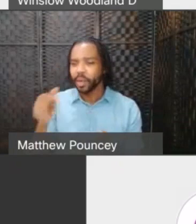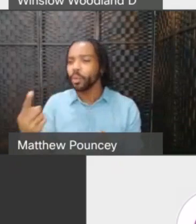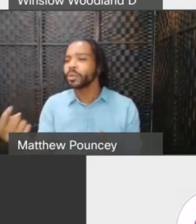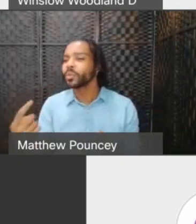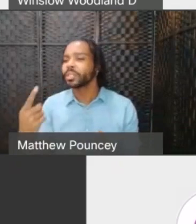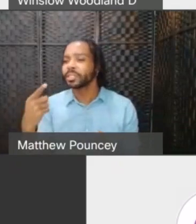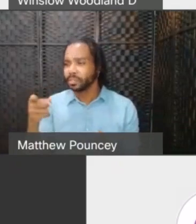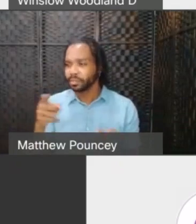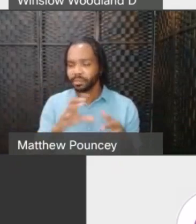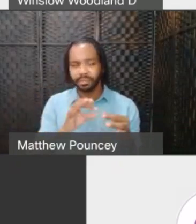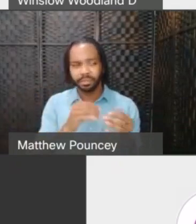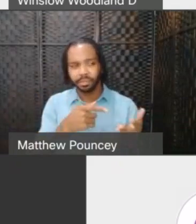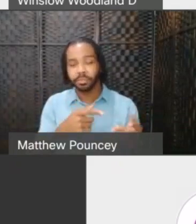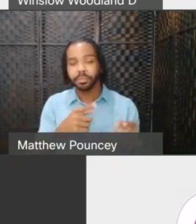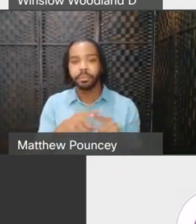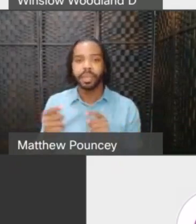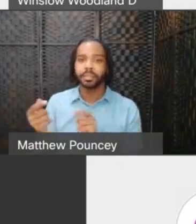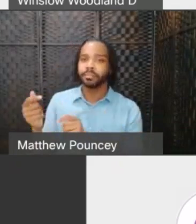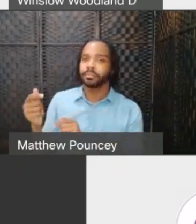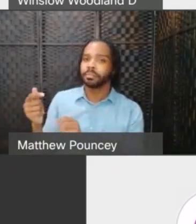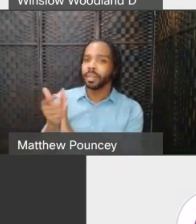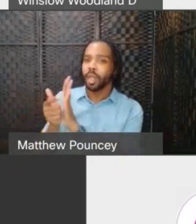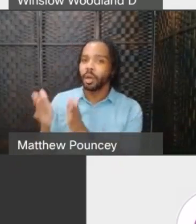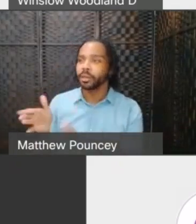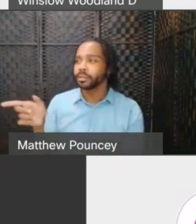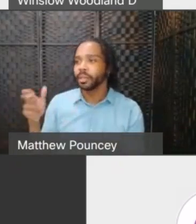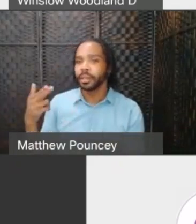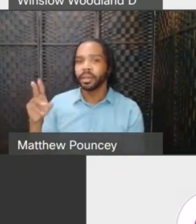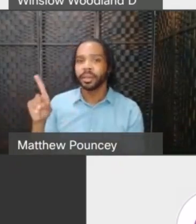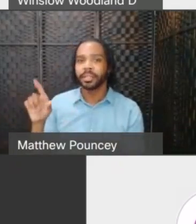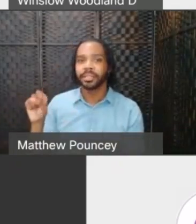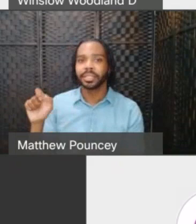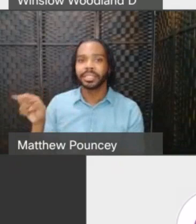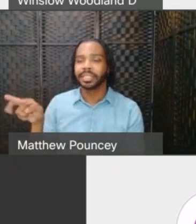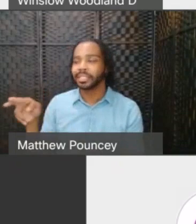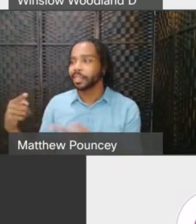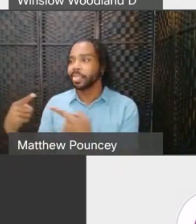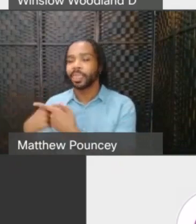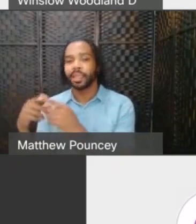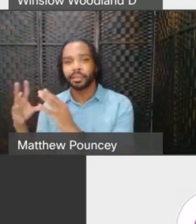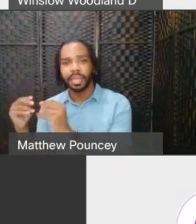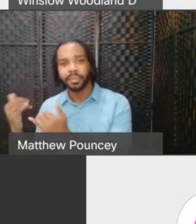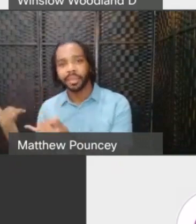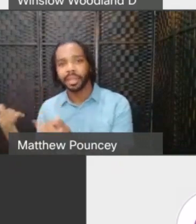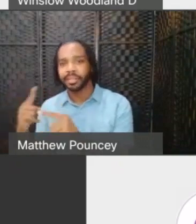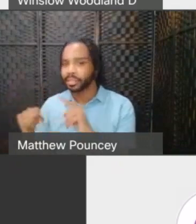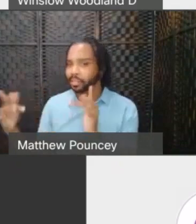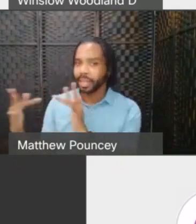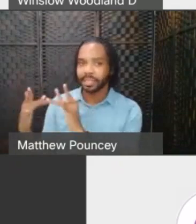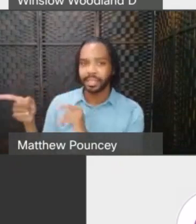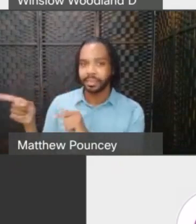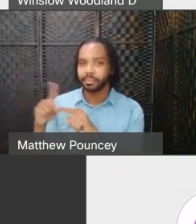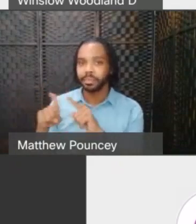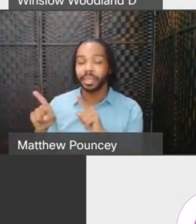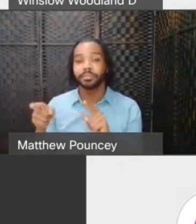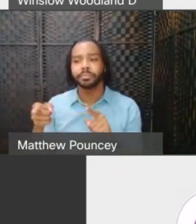but Attorney husband is in a meeting at this time, so I wasn't able to reach him, and that was about